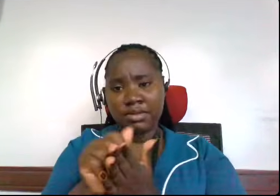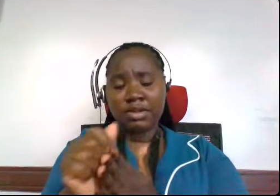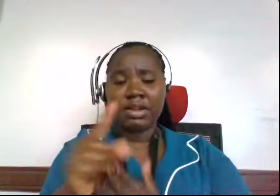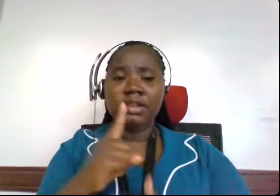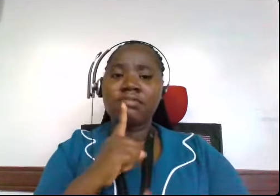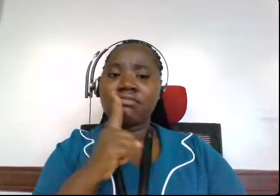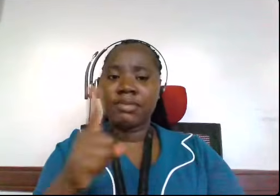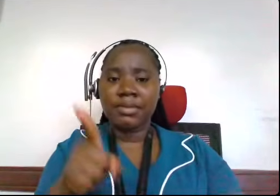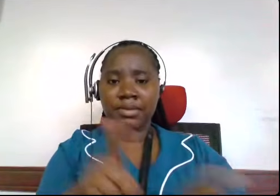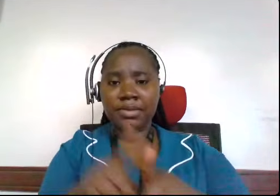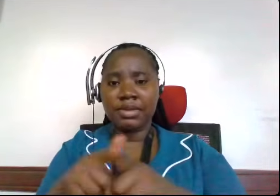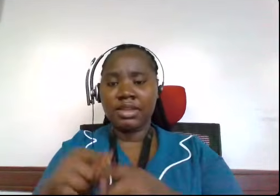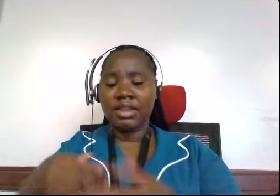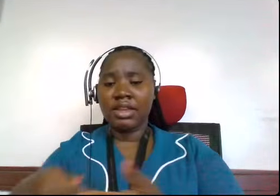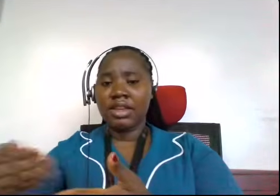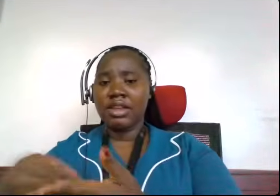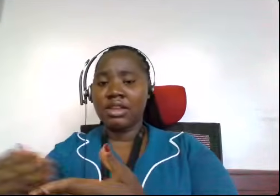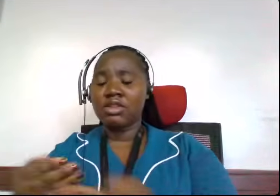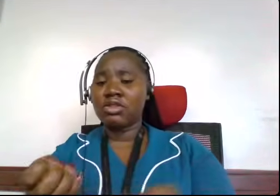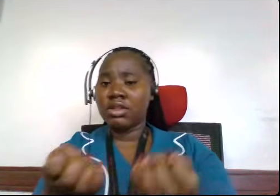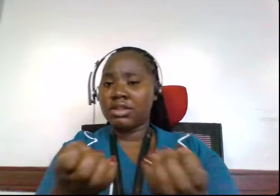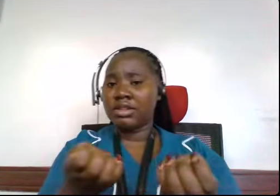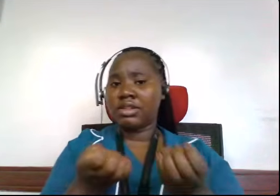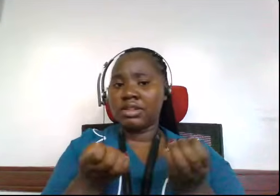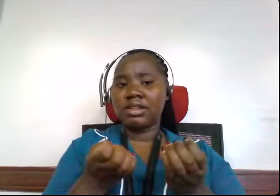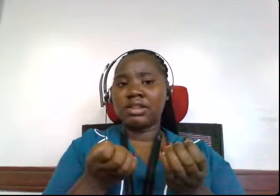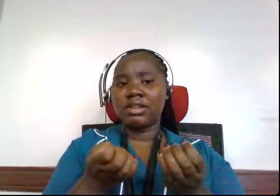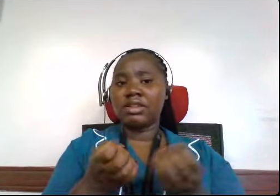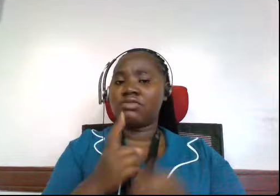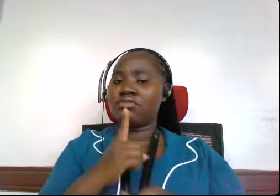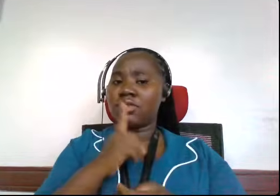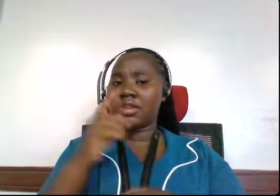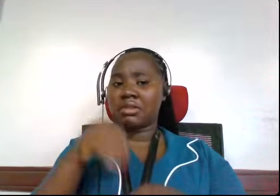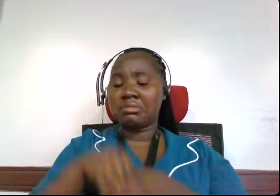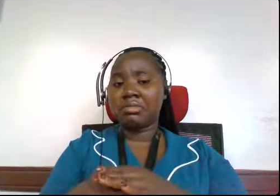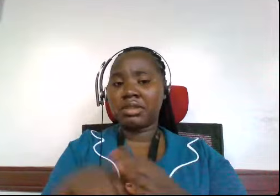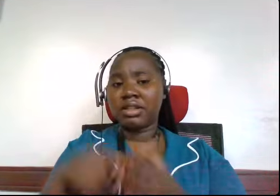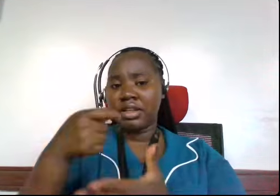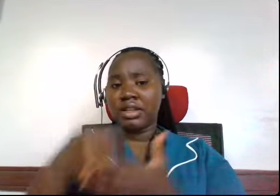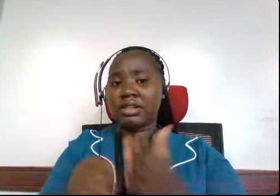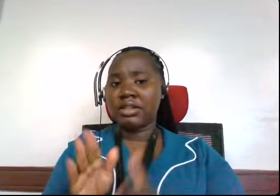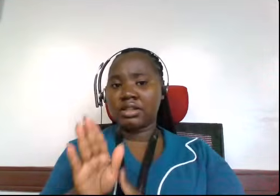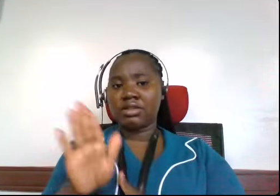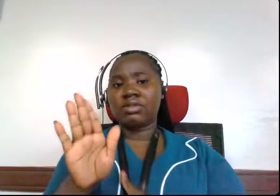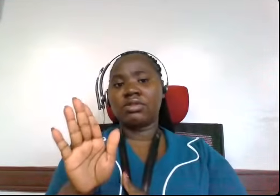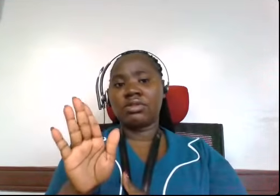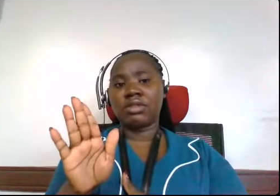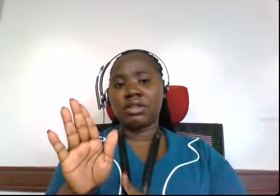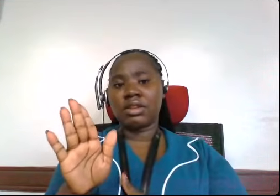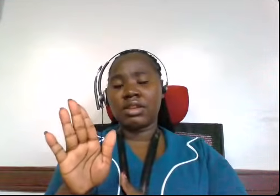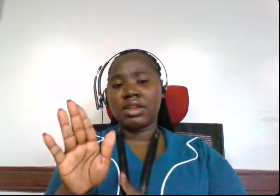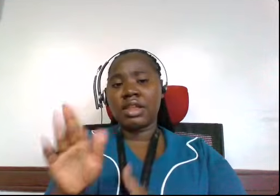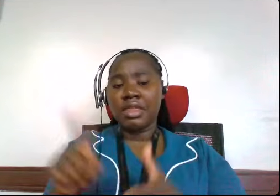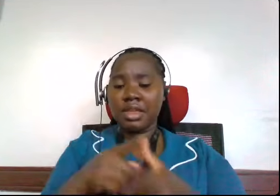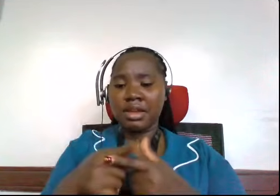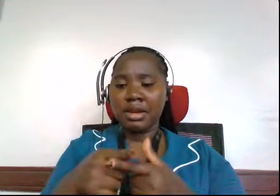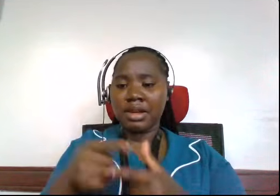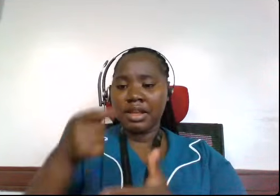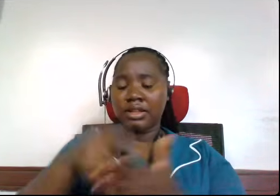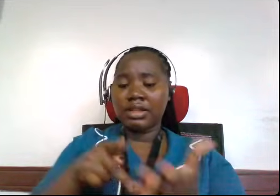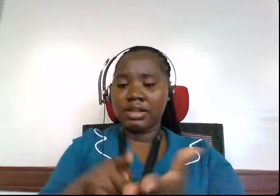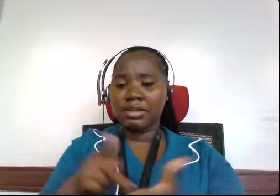sale and will be required to be declared in your return and taxes paid on it. So ensure,